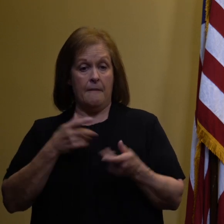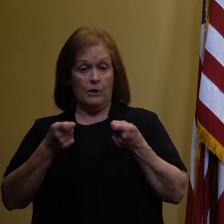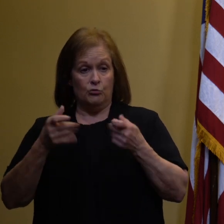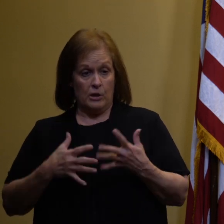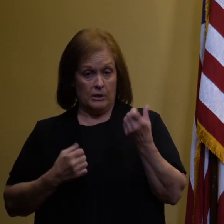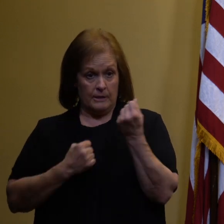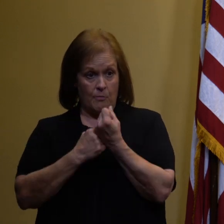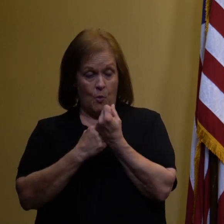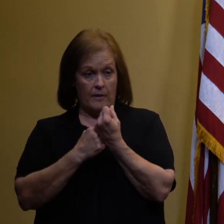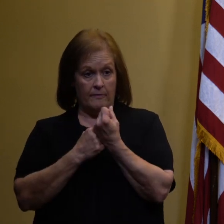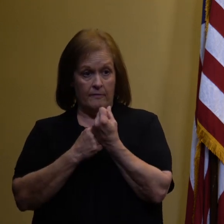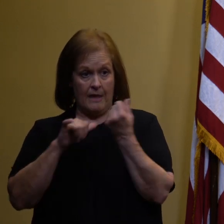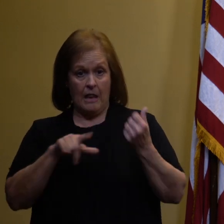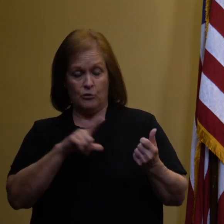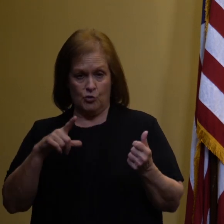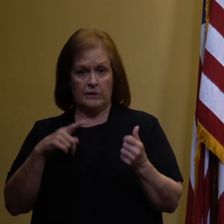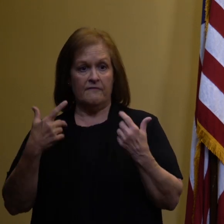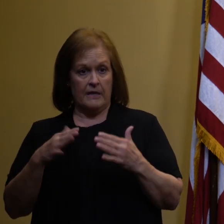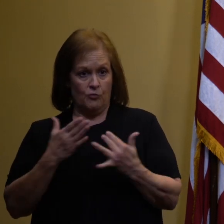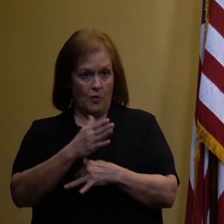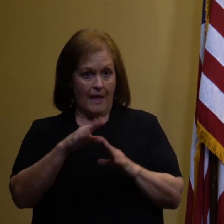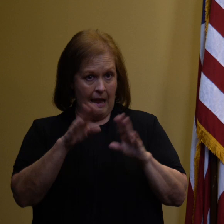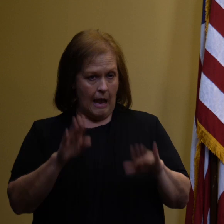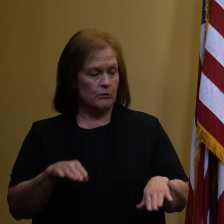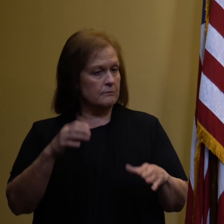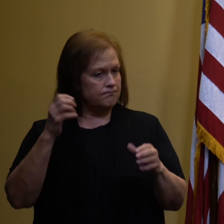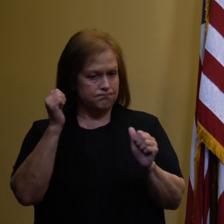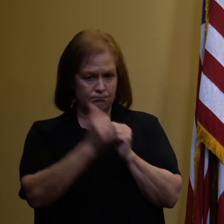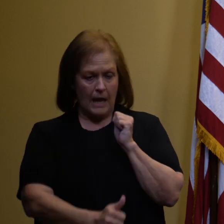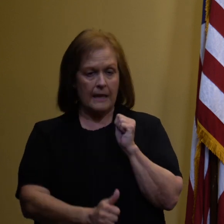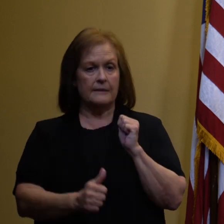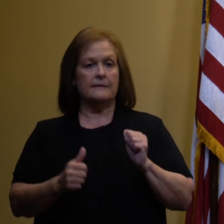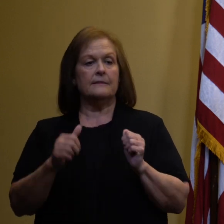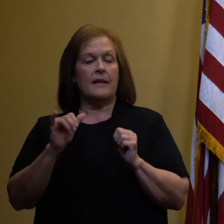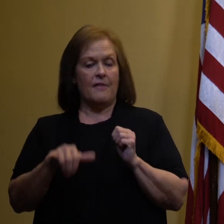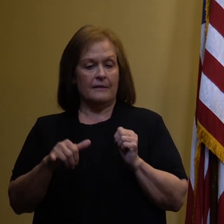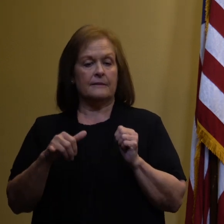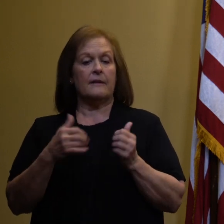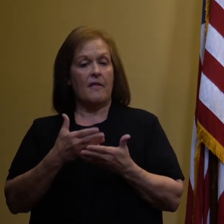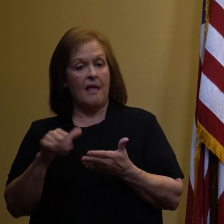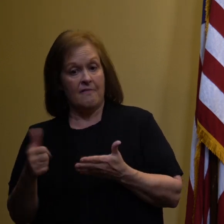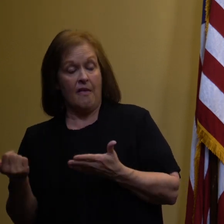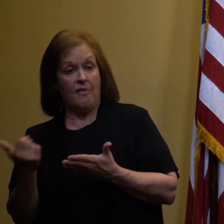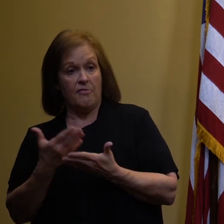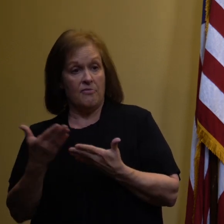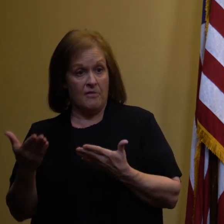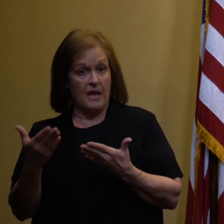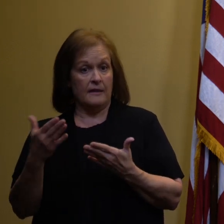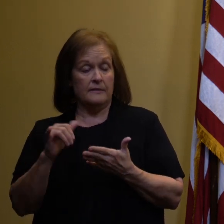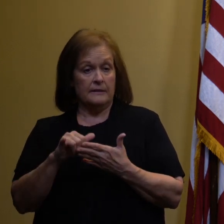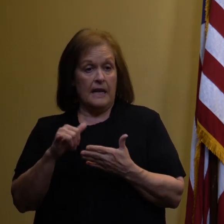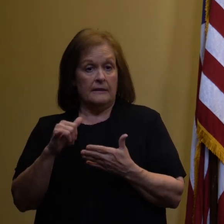clearly supports. It moved through the House unanimously. And again, this is a tool, another tool in our